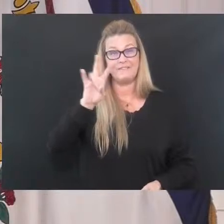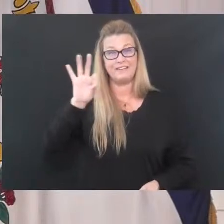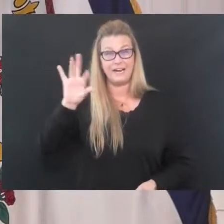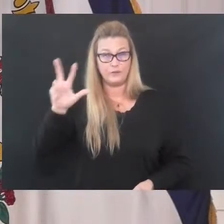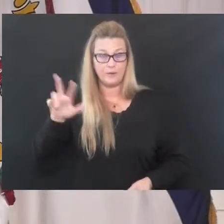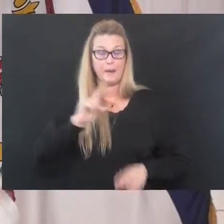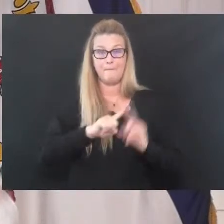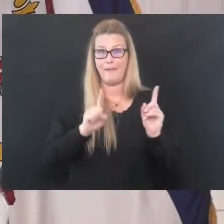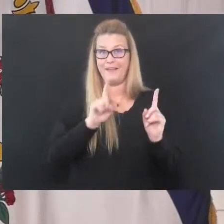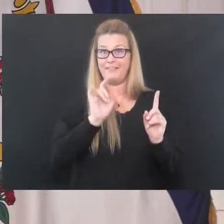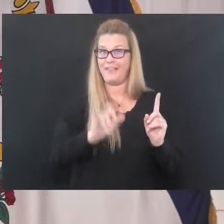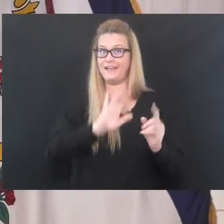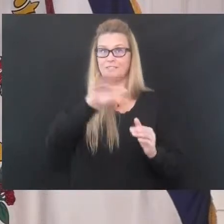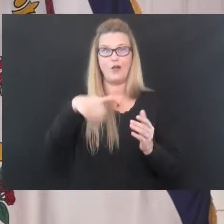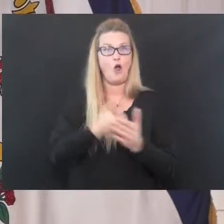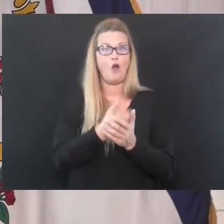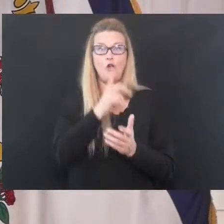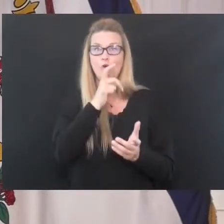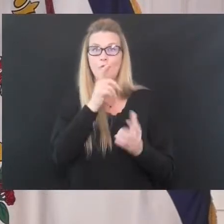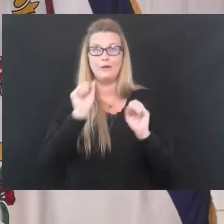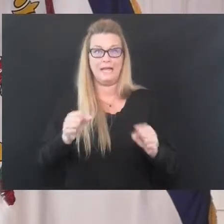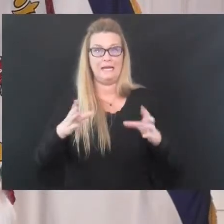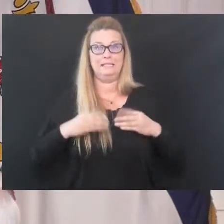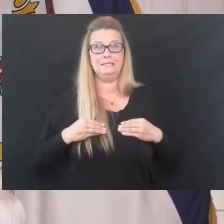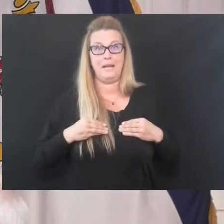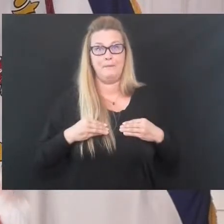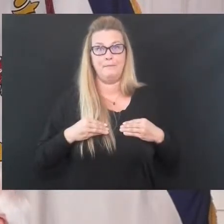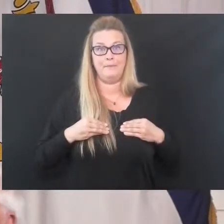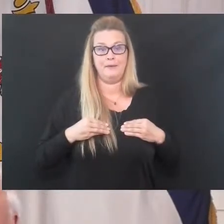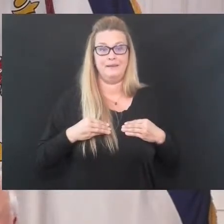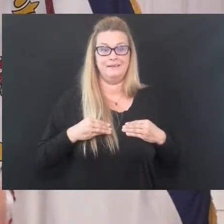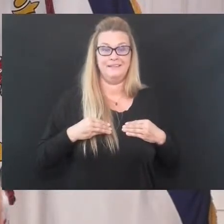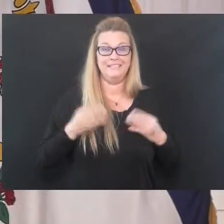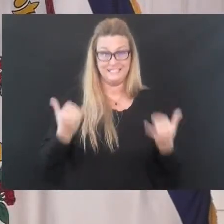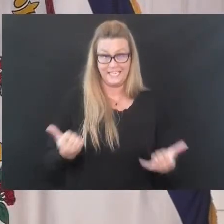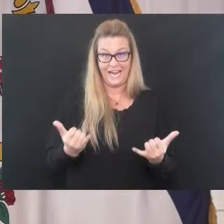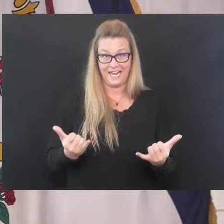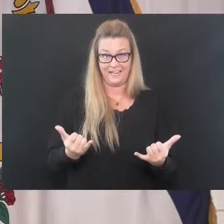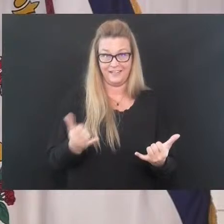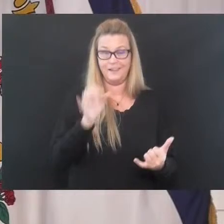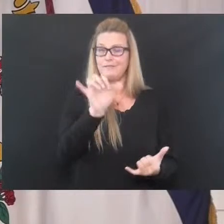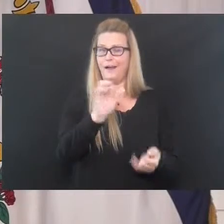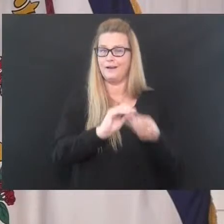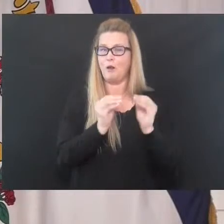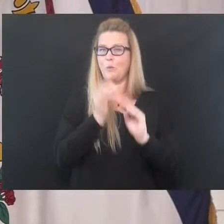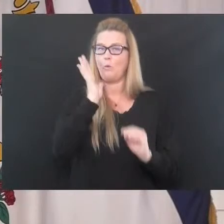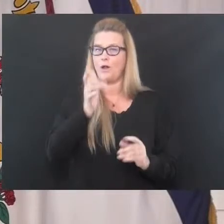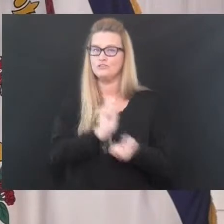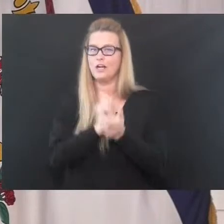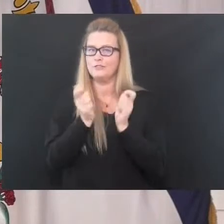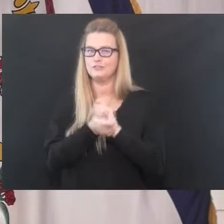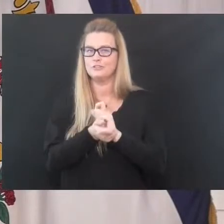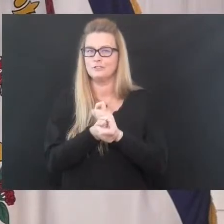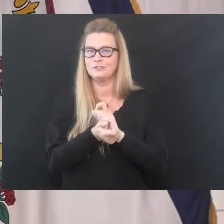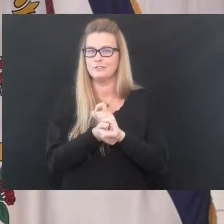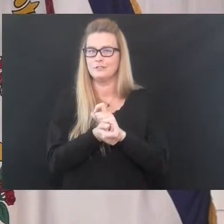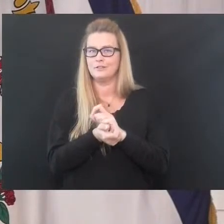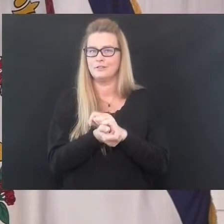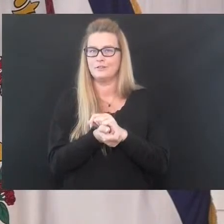this is all that's eligible today. This number will change. And